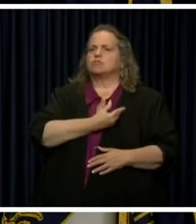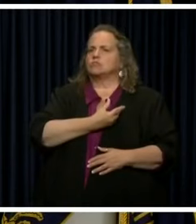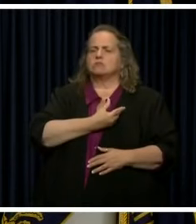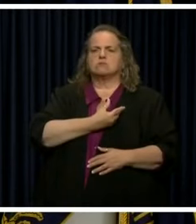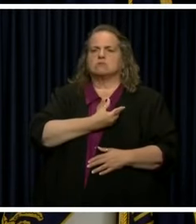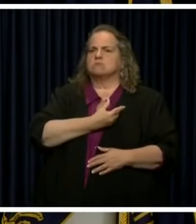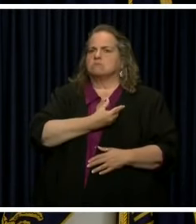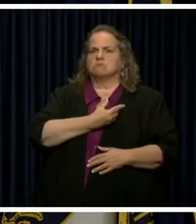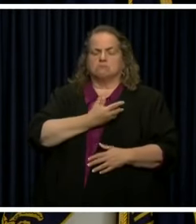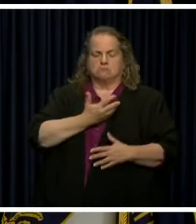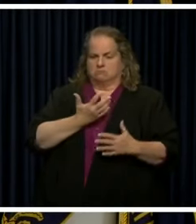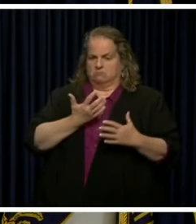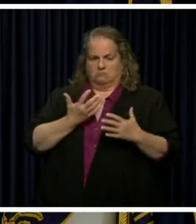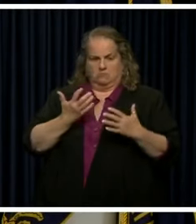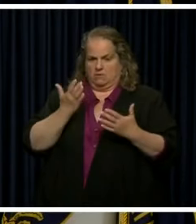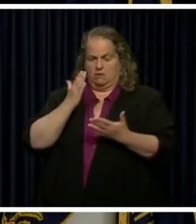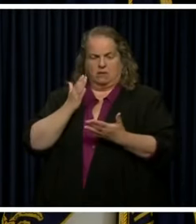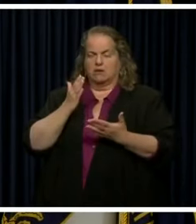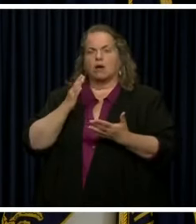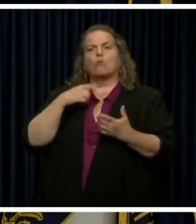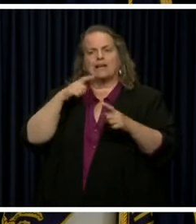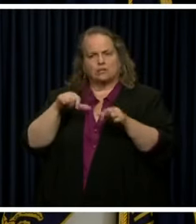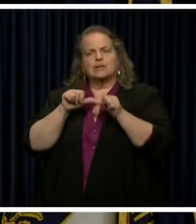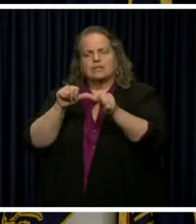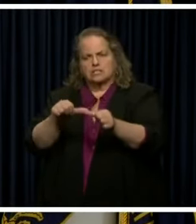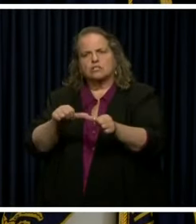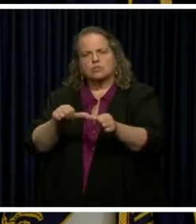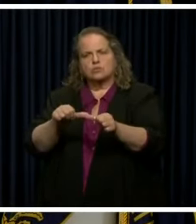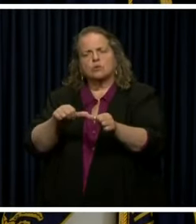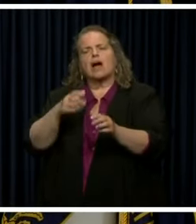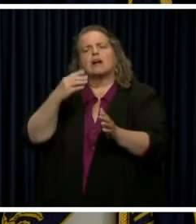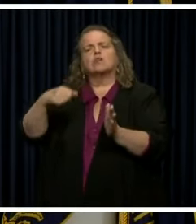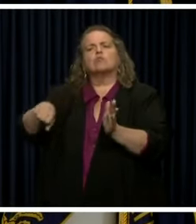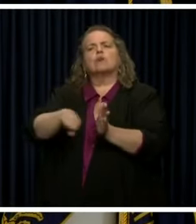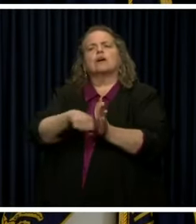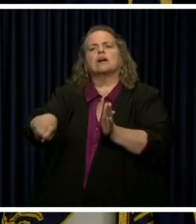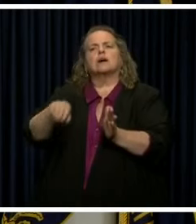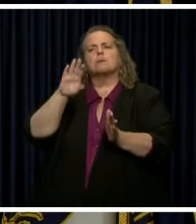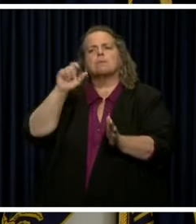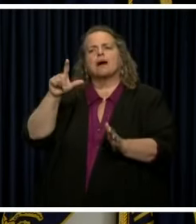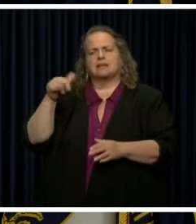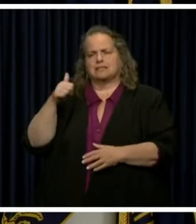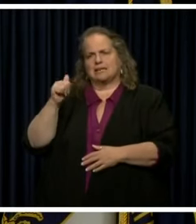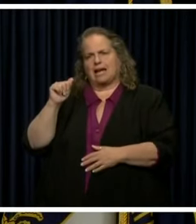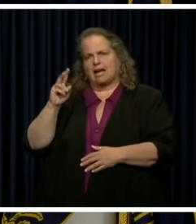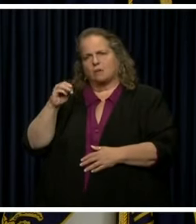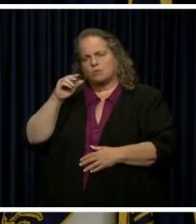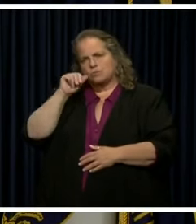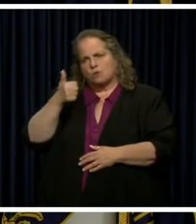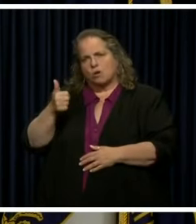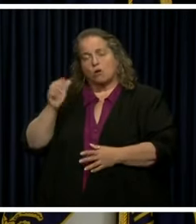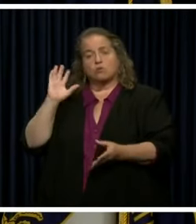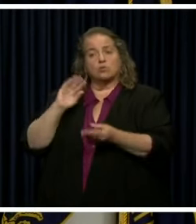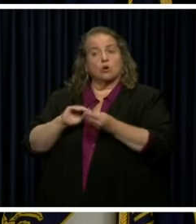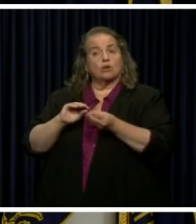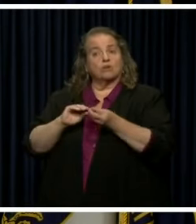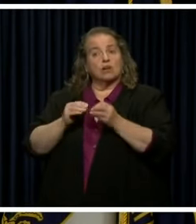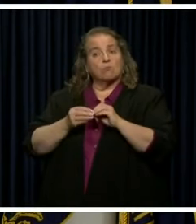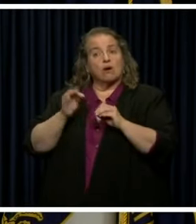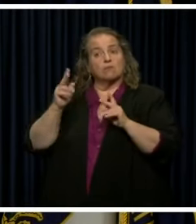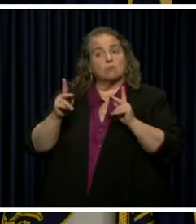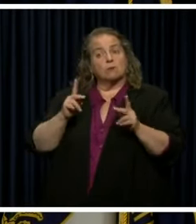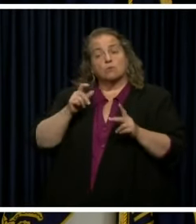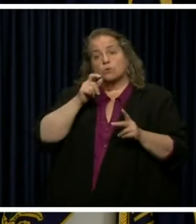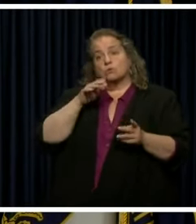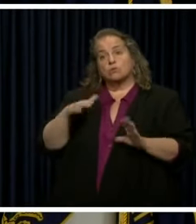don't let our guard down. Let's ring our bells at 10 a.m. Tomorrow. Brings our total number of